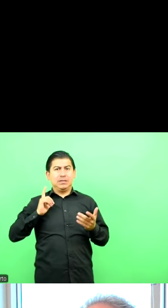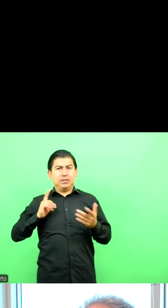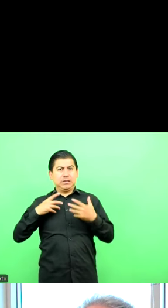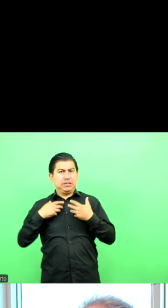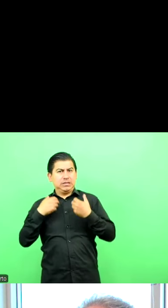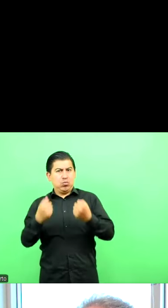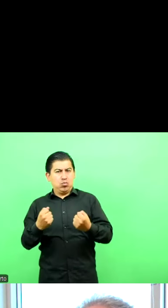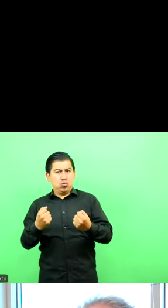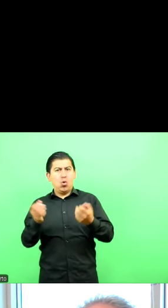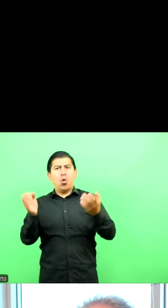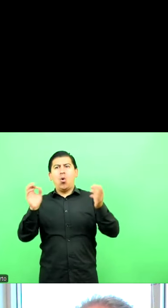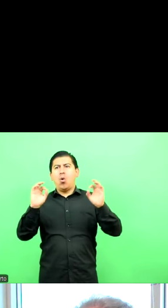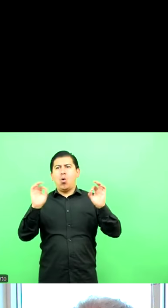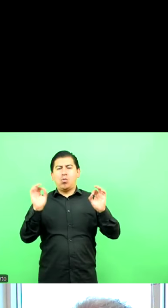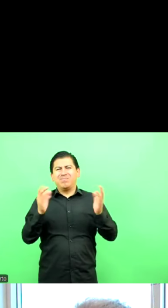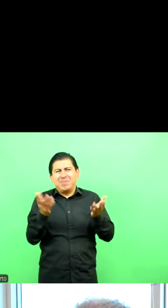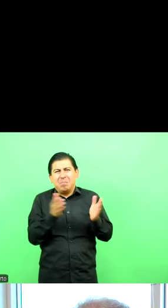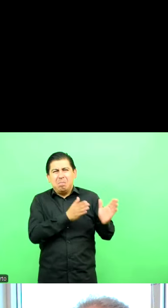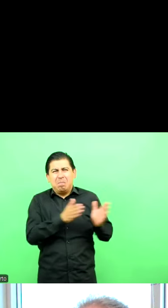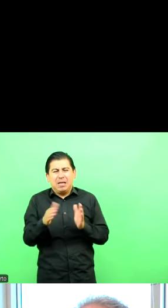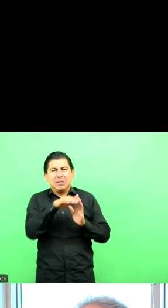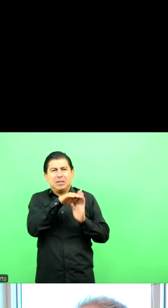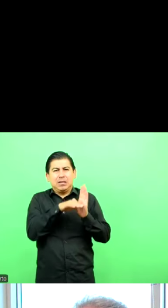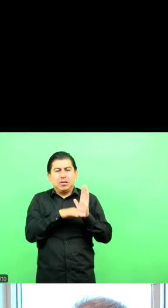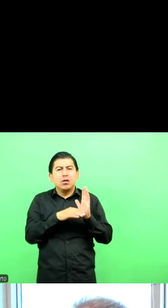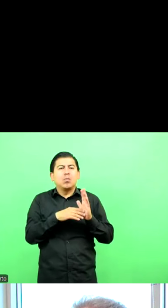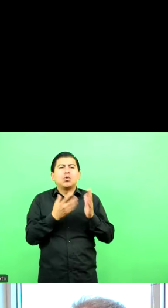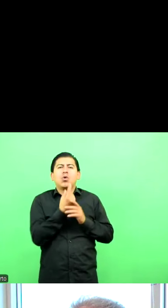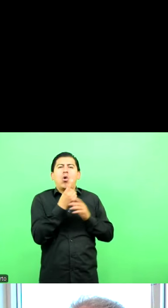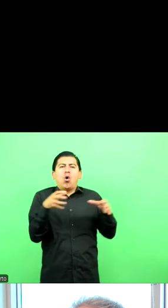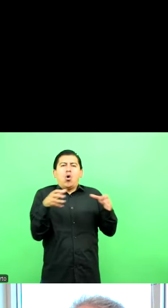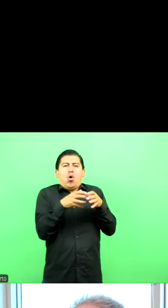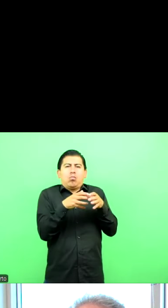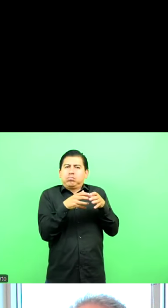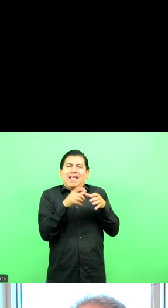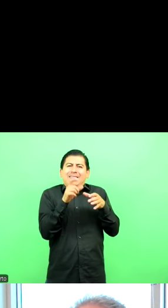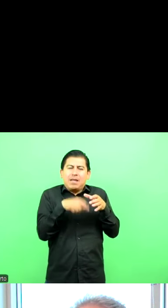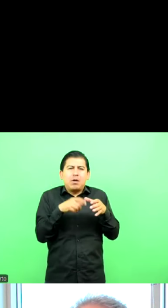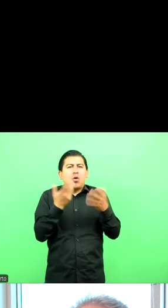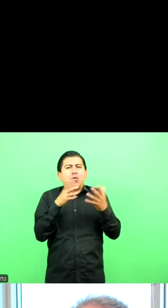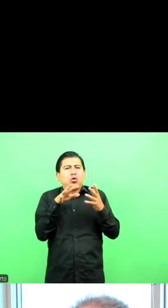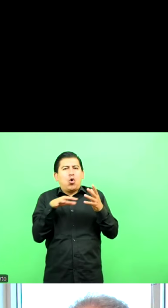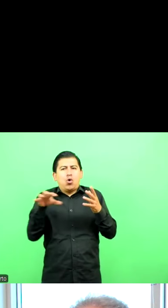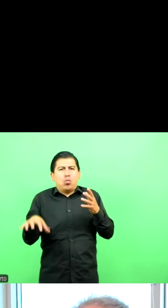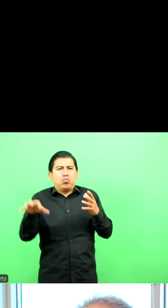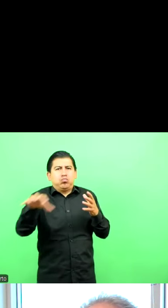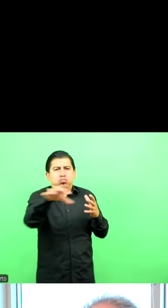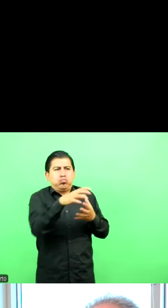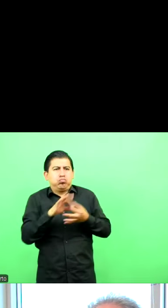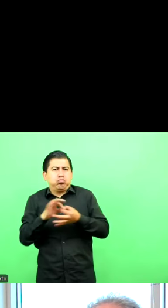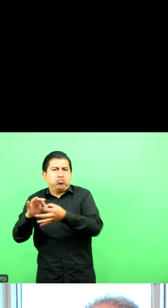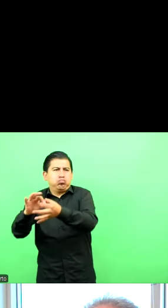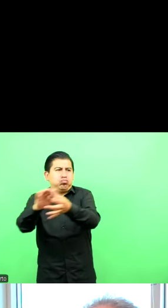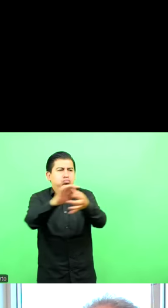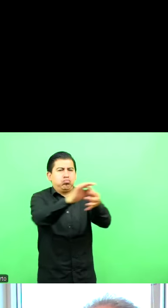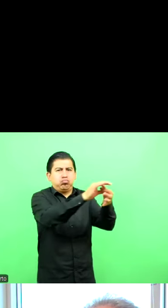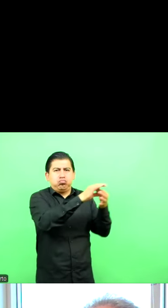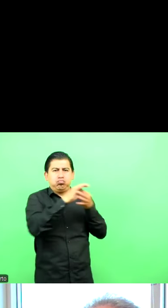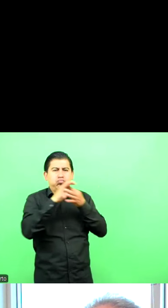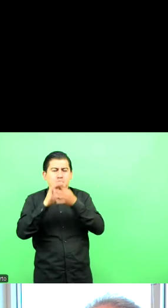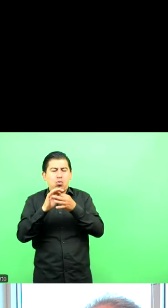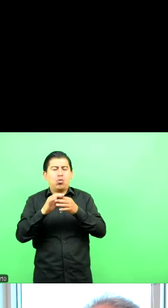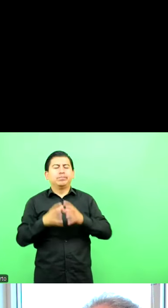link them together in order to have a resilient health system. But what is the role of hospitals? How we can